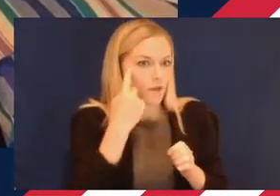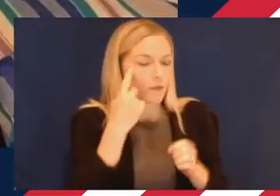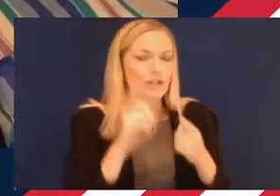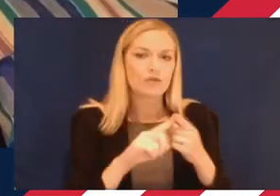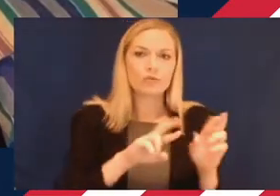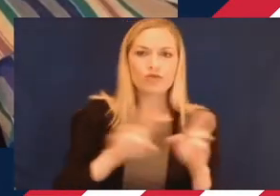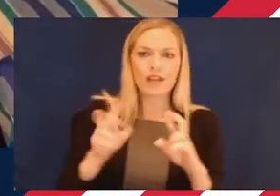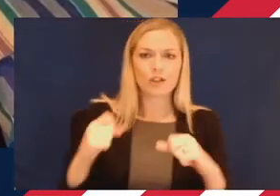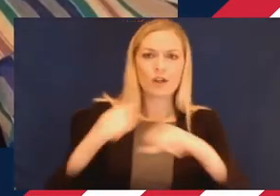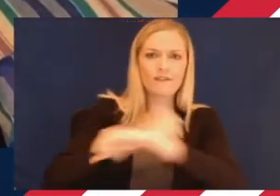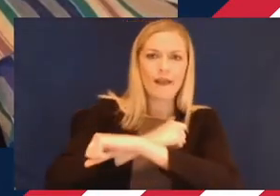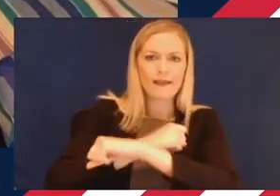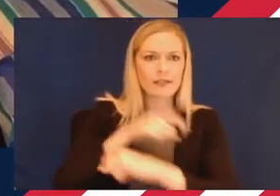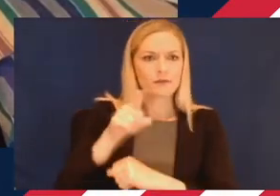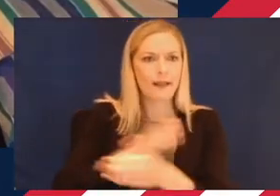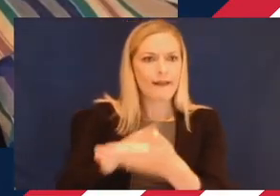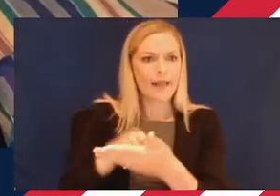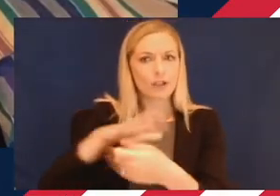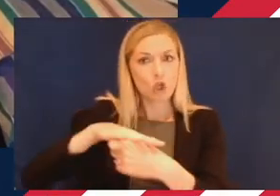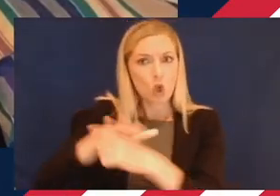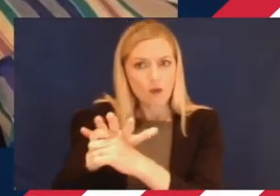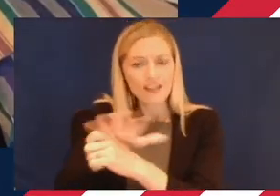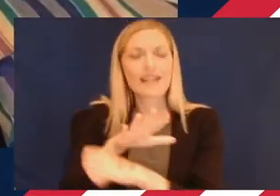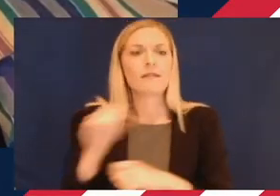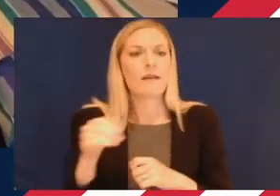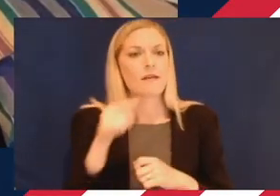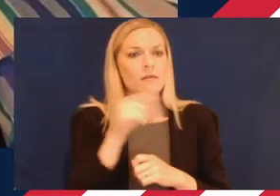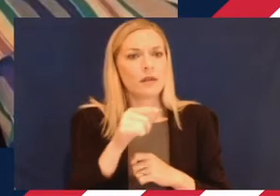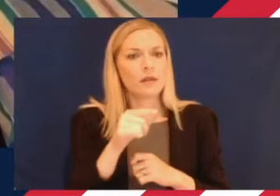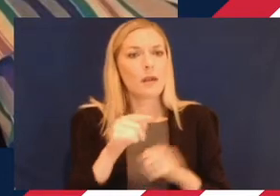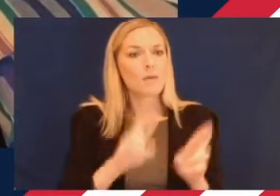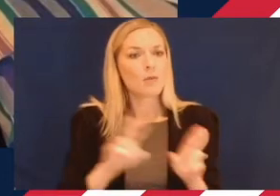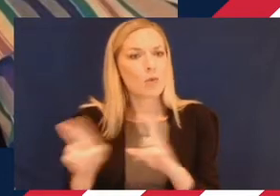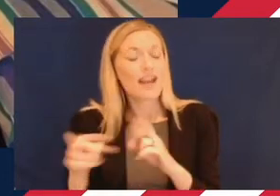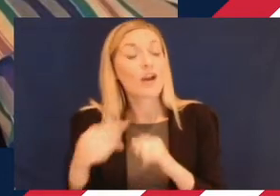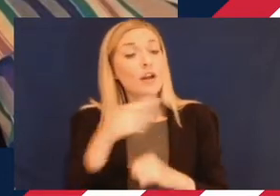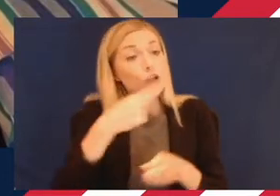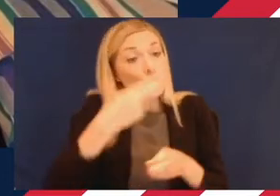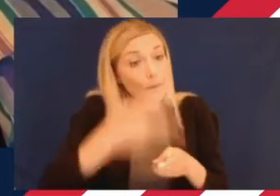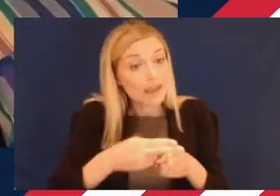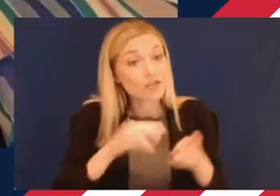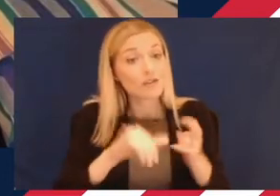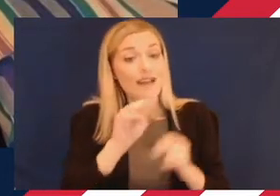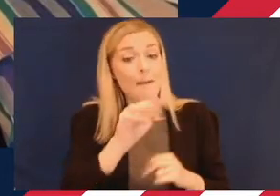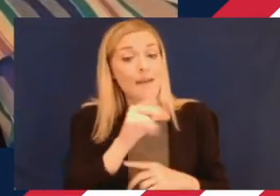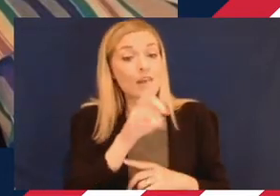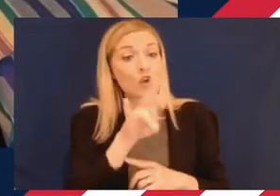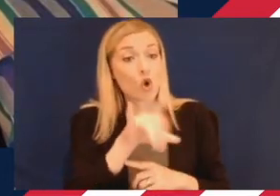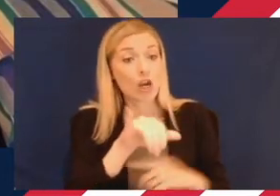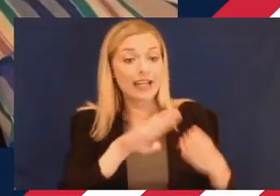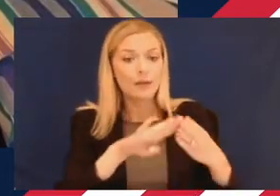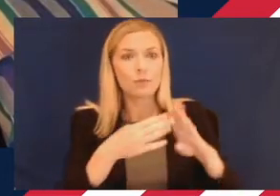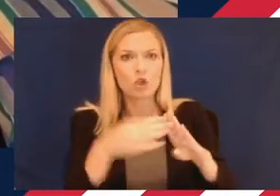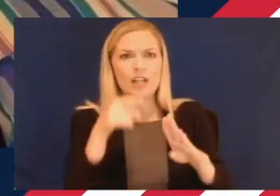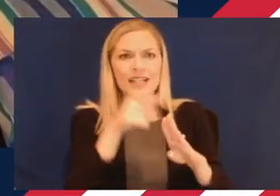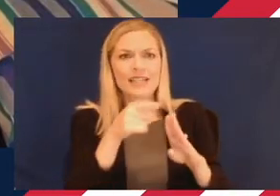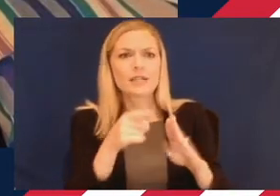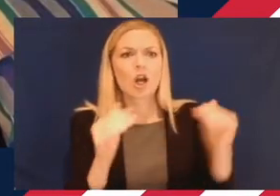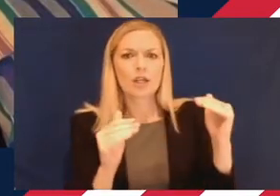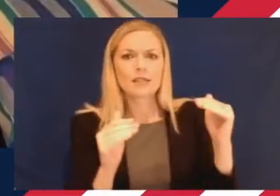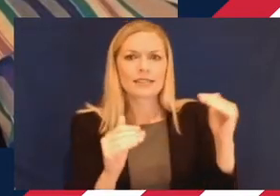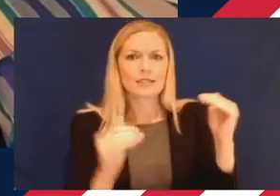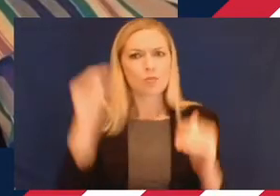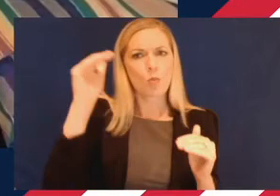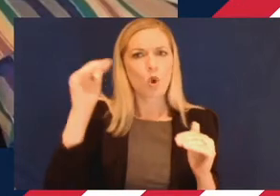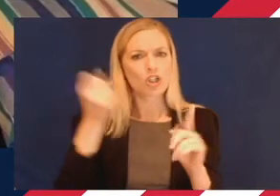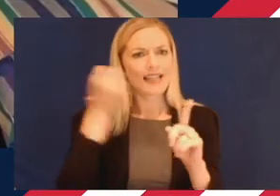pandemic? Also, you mentioned minority communities being heavily impacted and disproportionately impacted. How does this administration